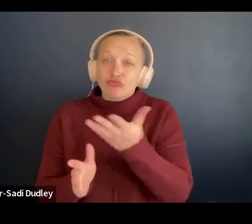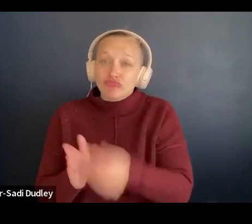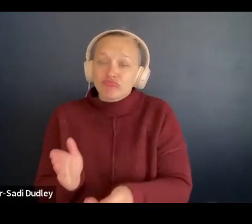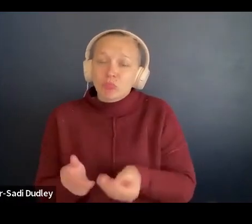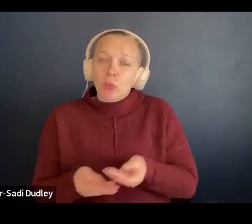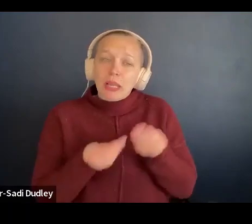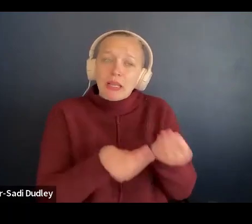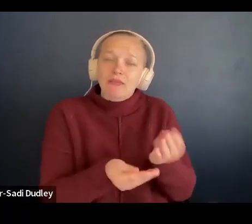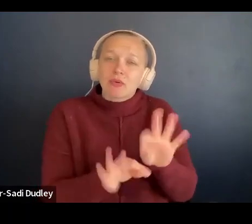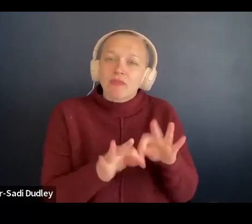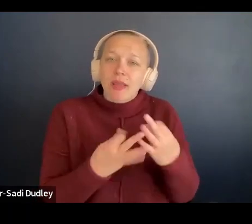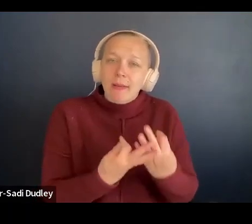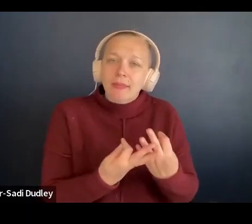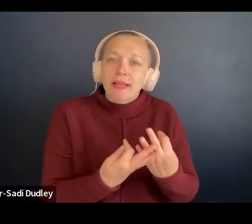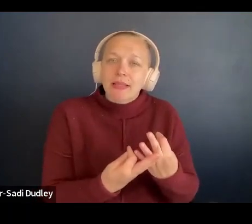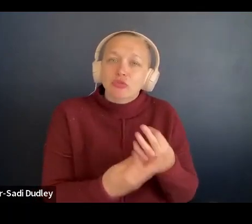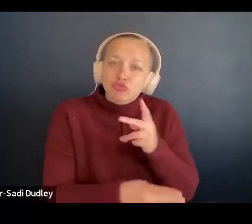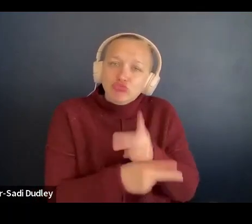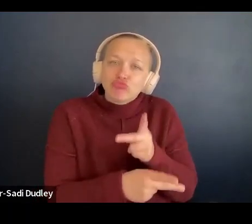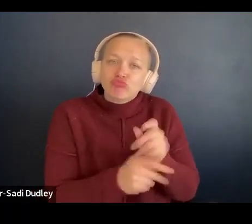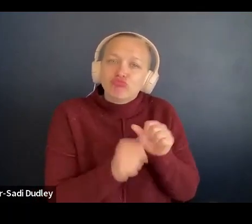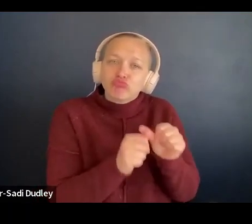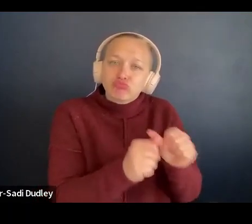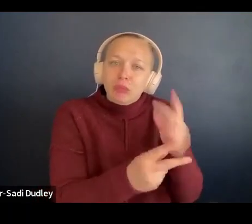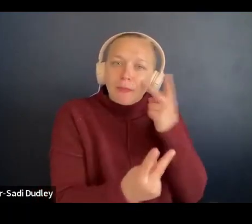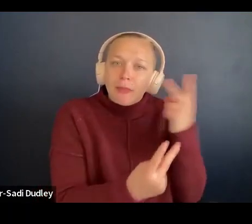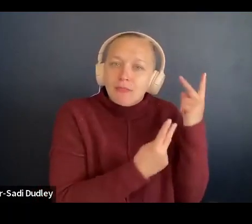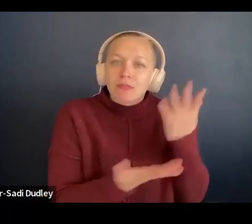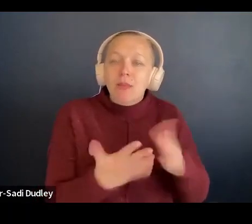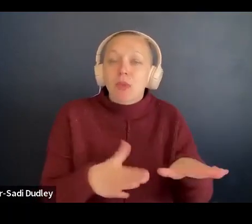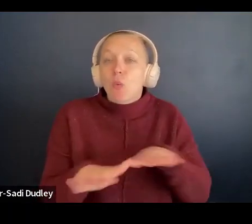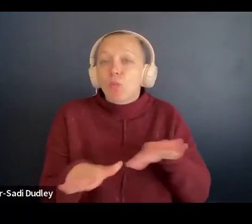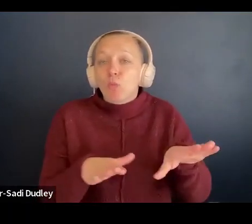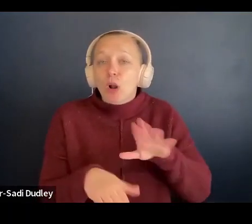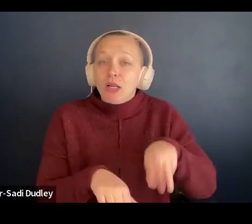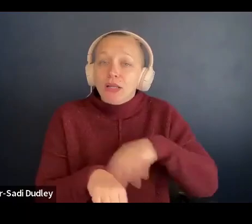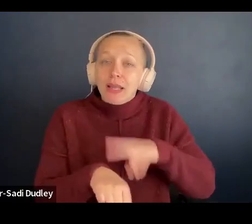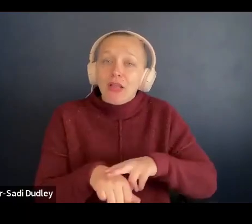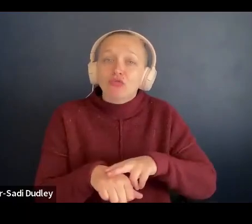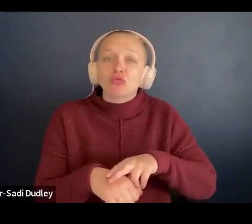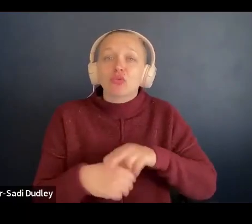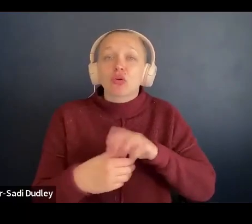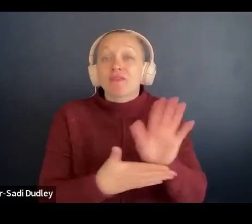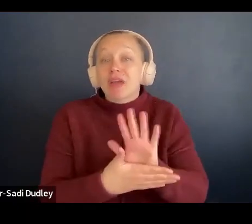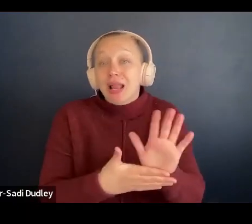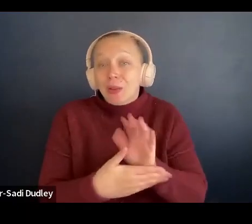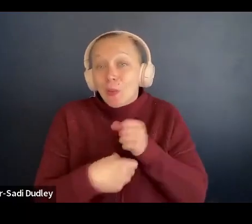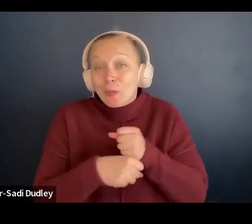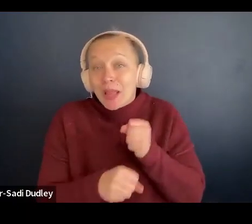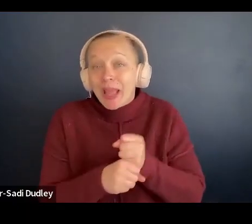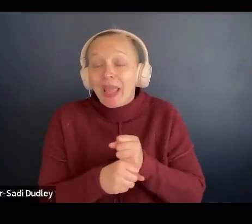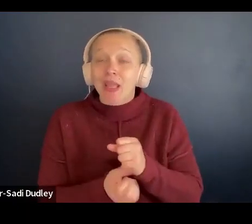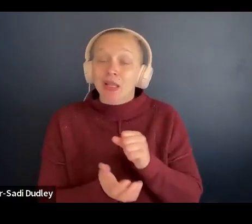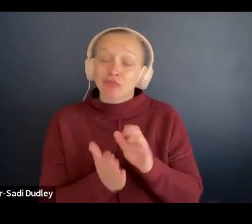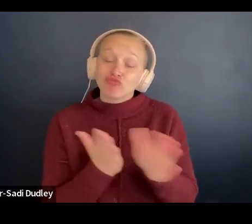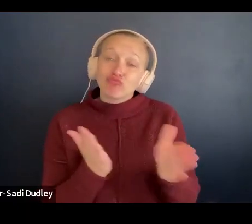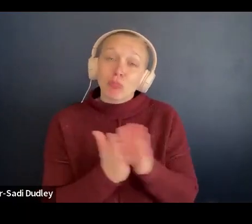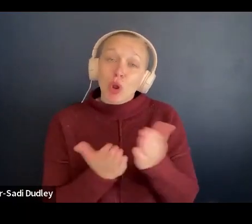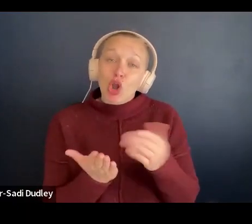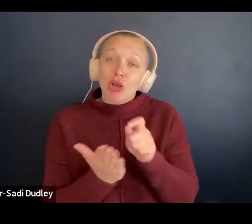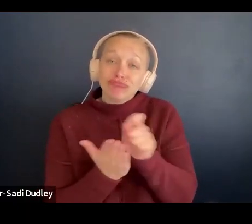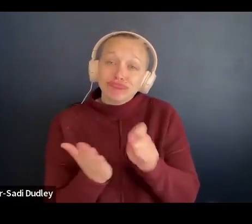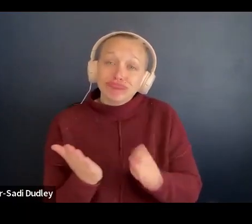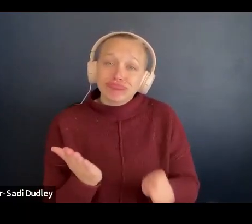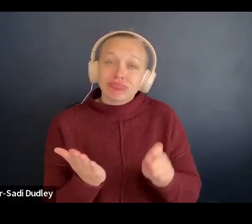could culminate in a book or a video, a walk in nature, written letters to loved ones, a